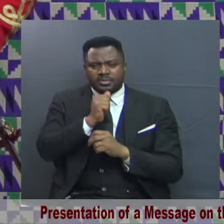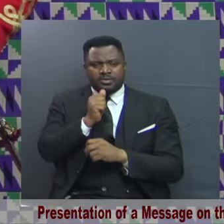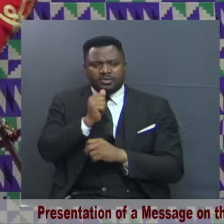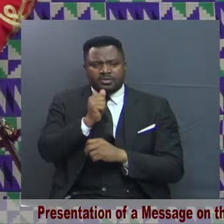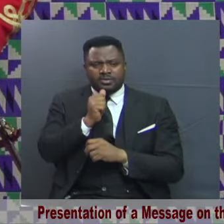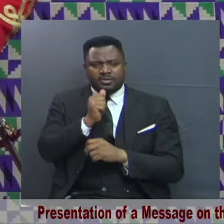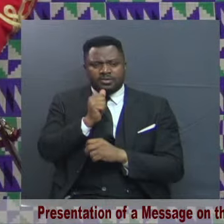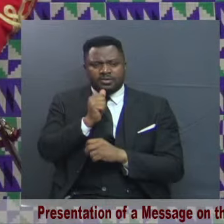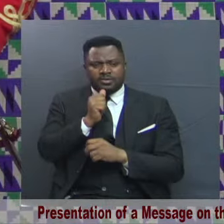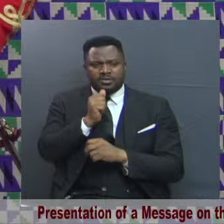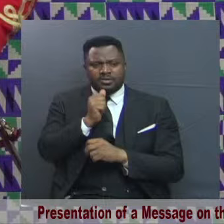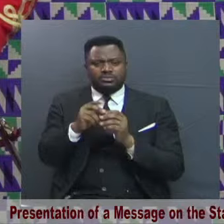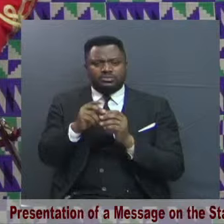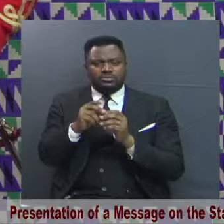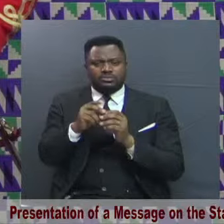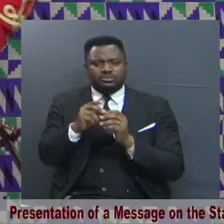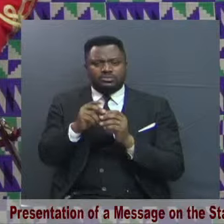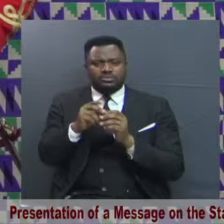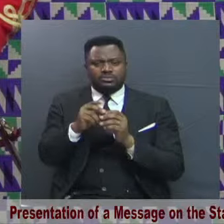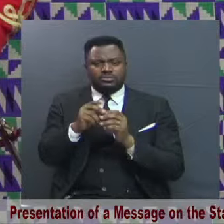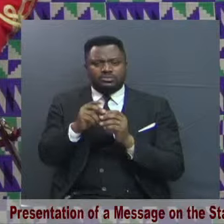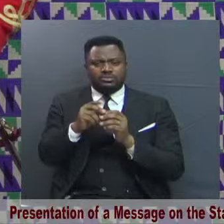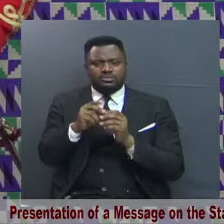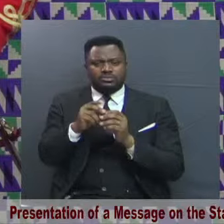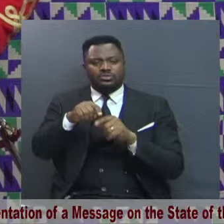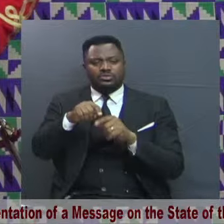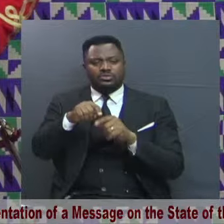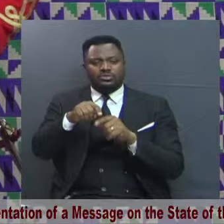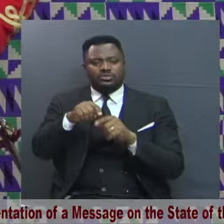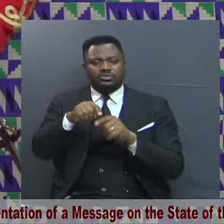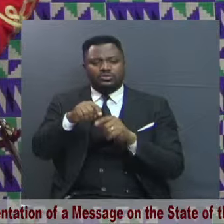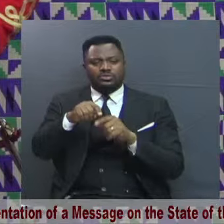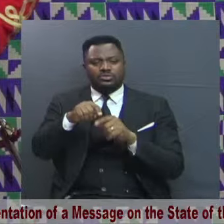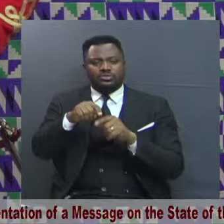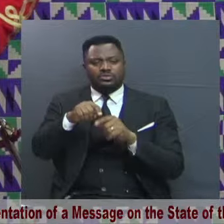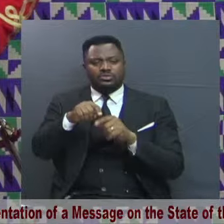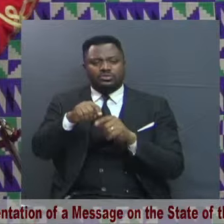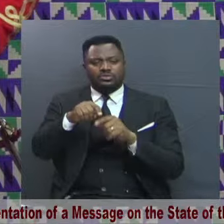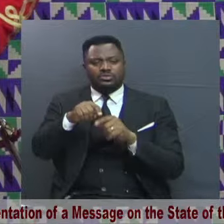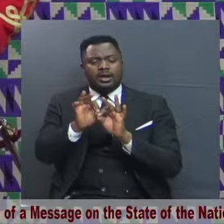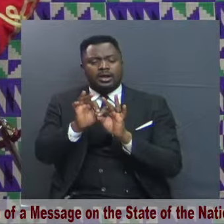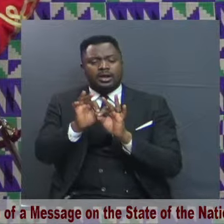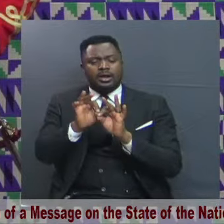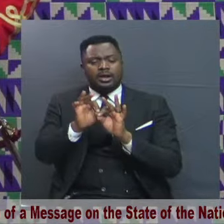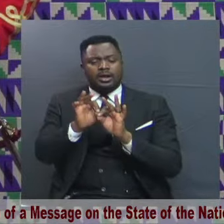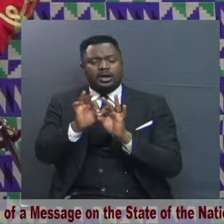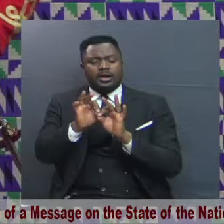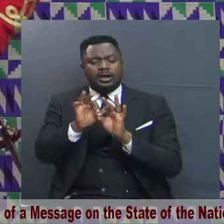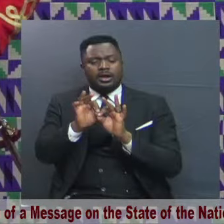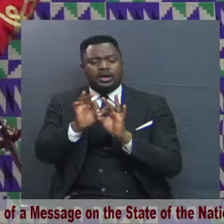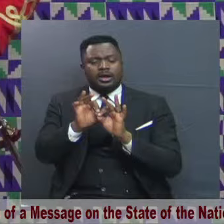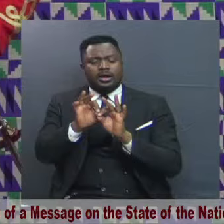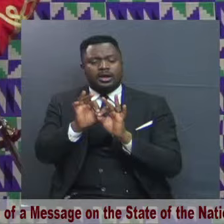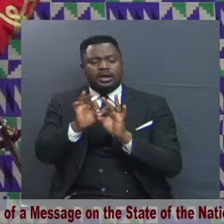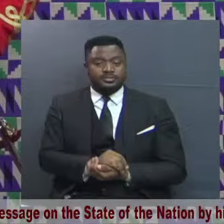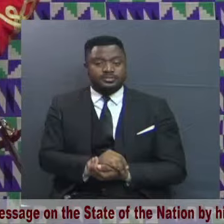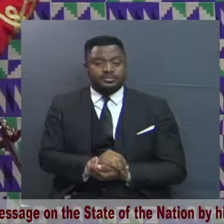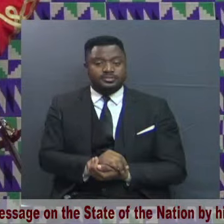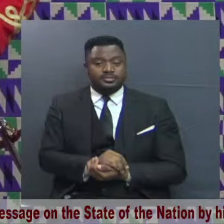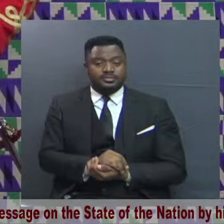stations and people had to tune into foreign stations to hear critical and opposition voices